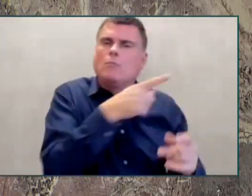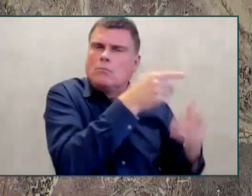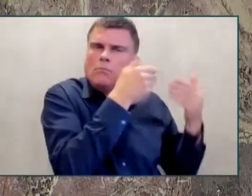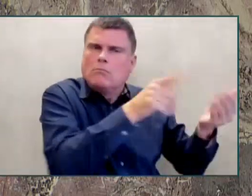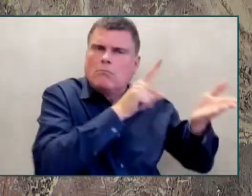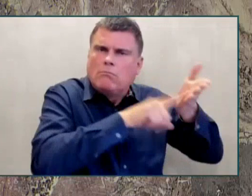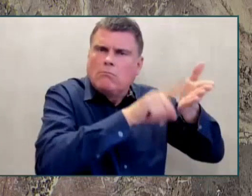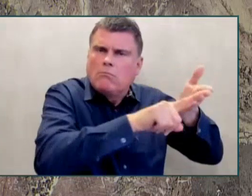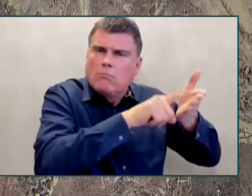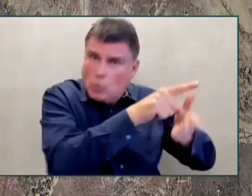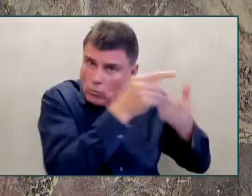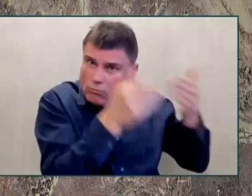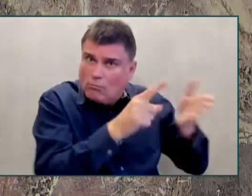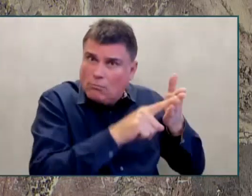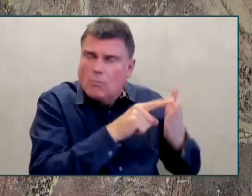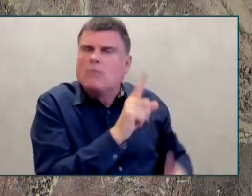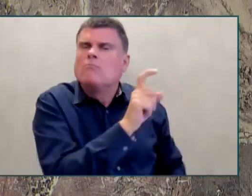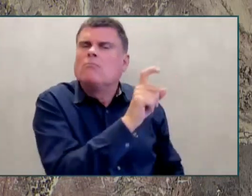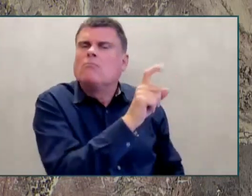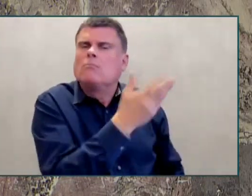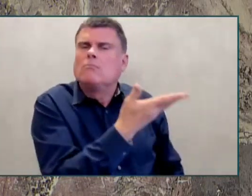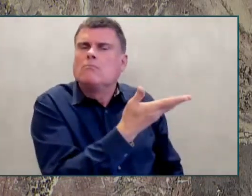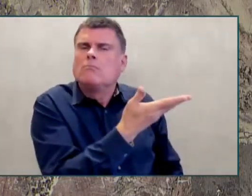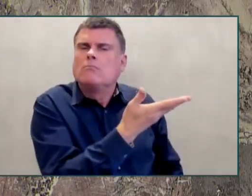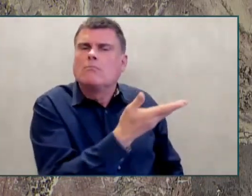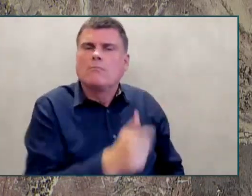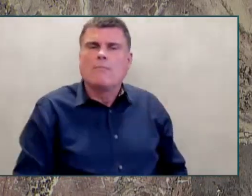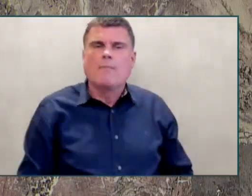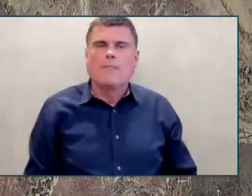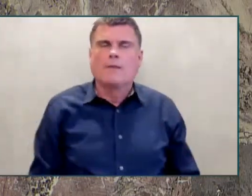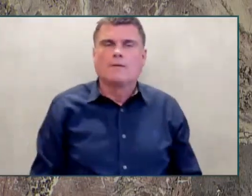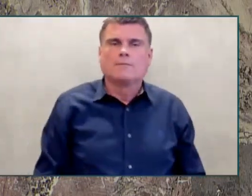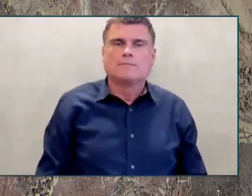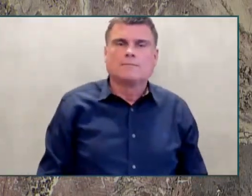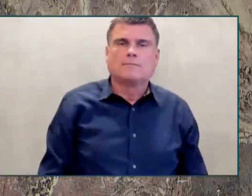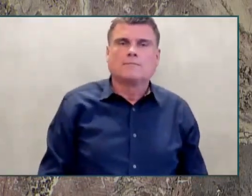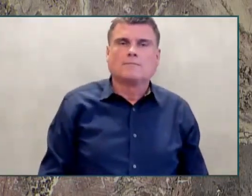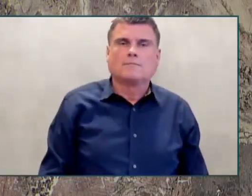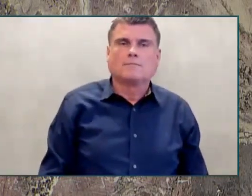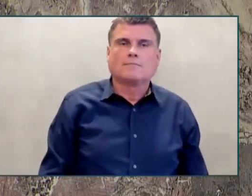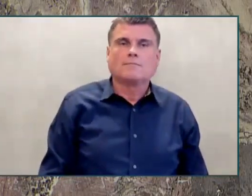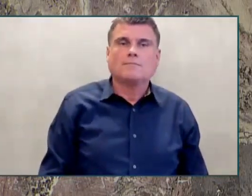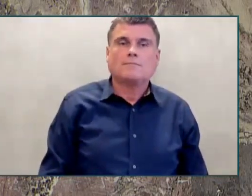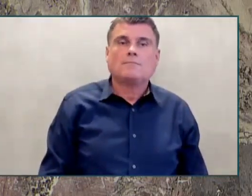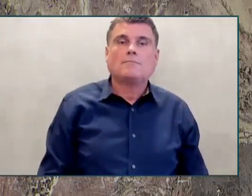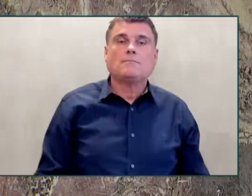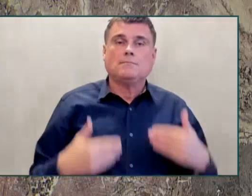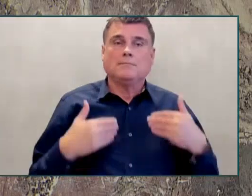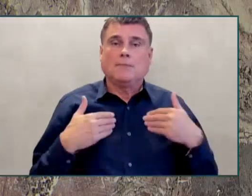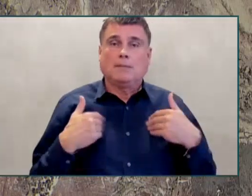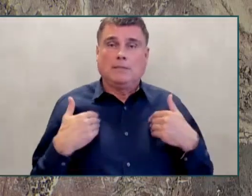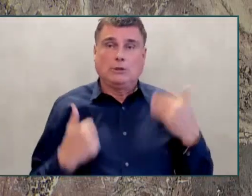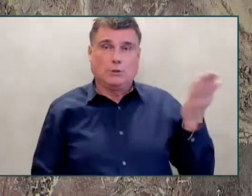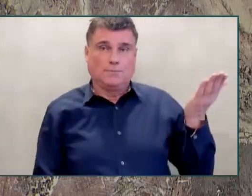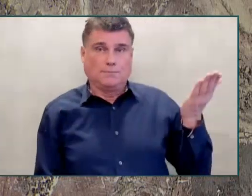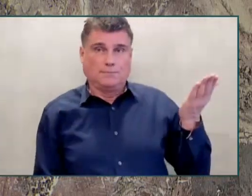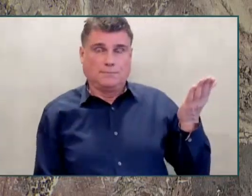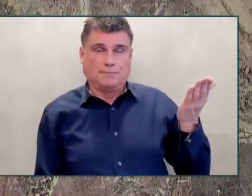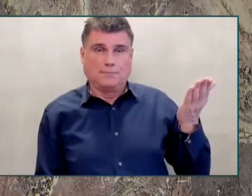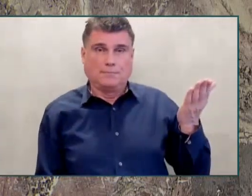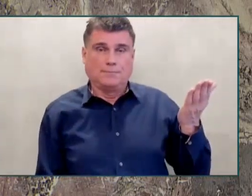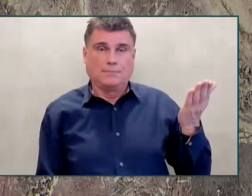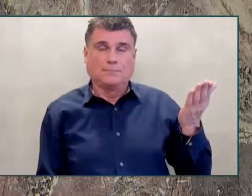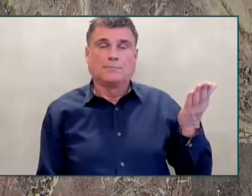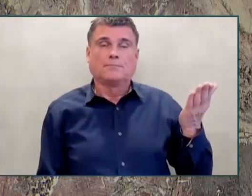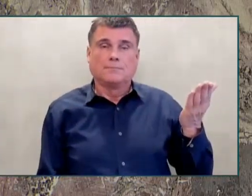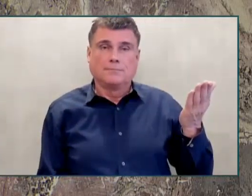Thank you very much, Honourable Speaker. The member makes, I think, a very serious allegation because the member knows and